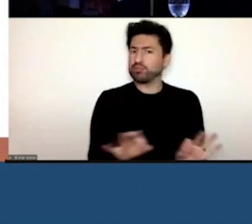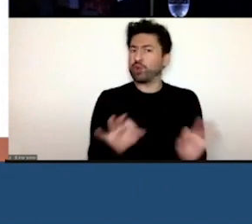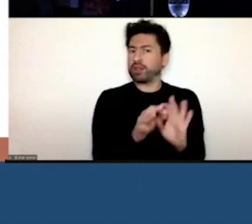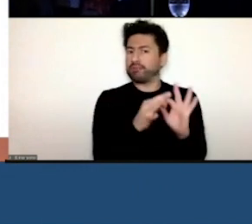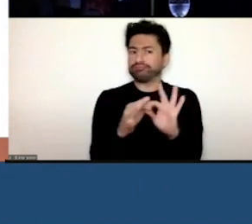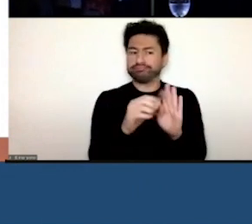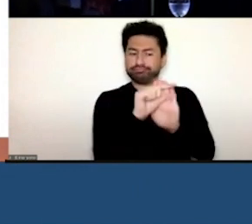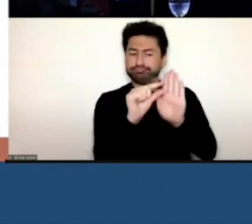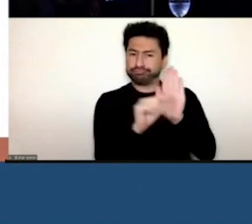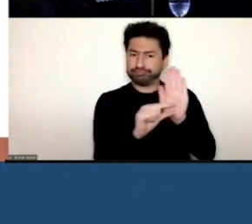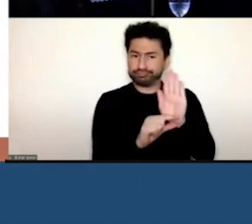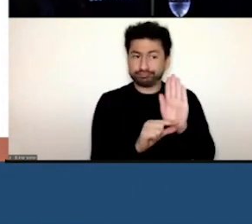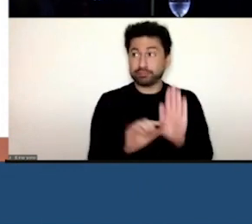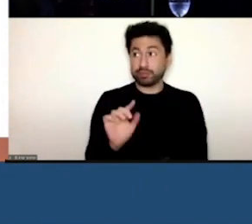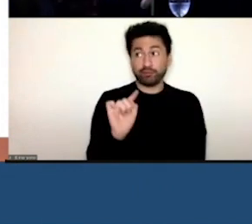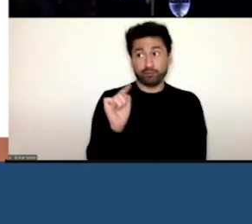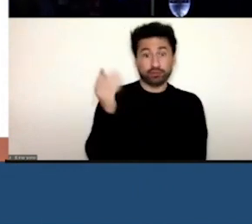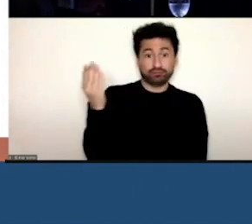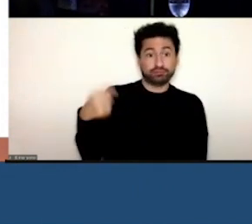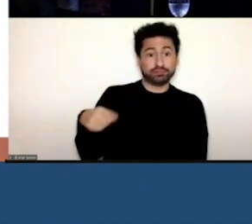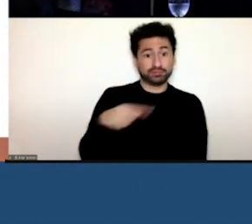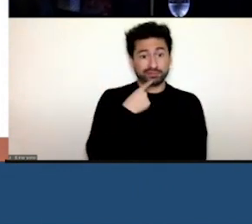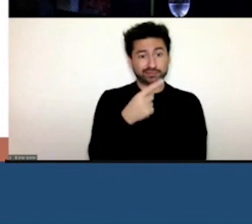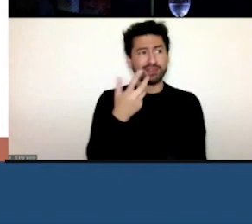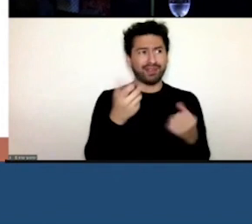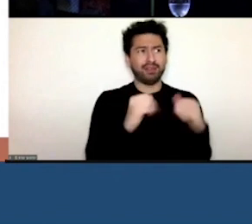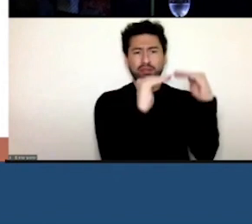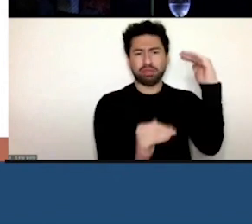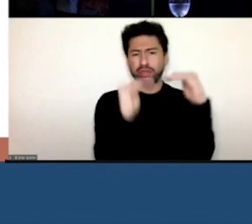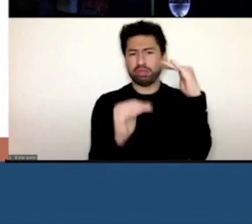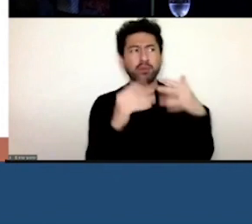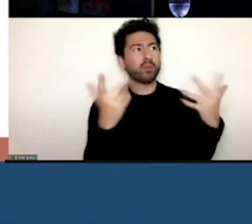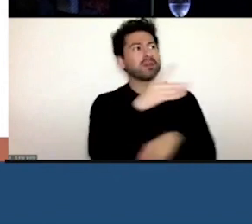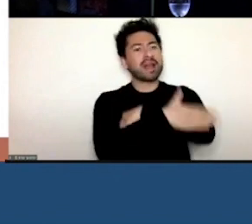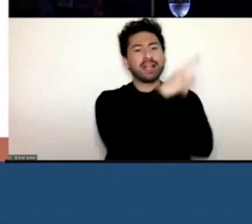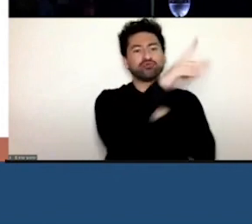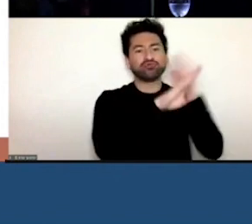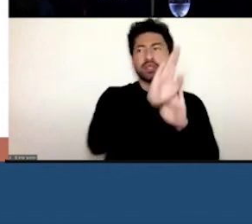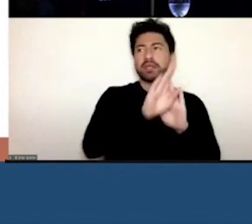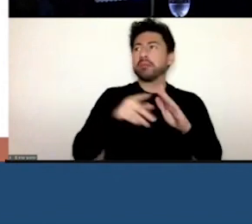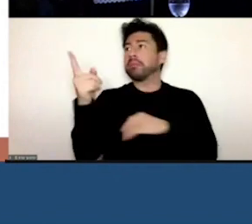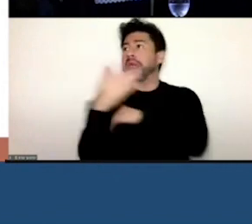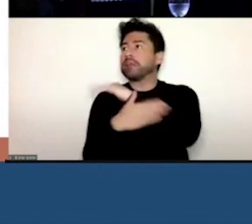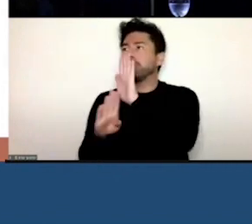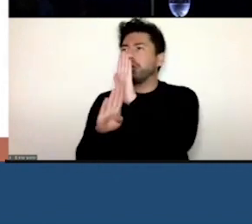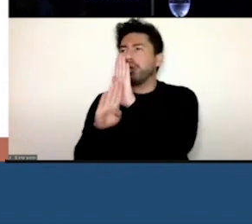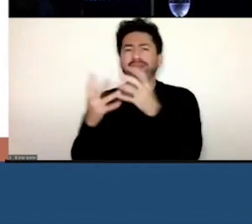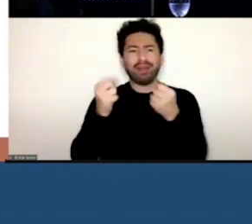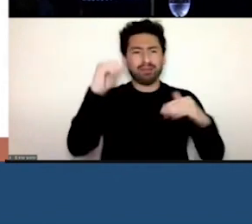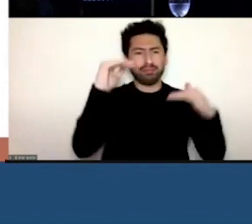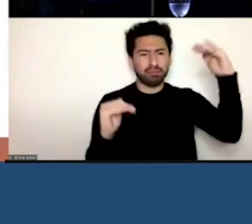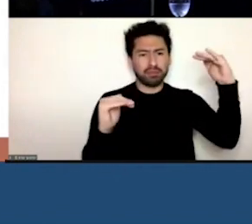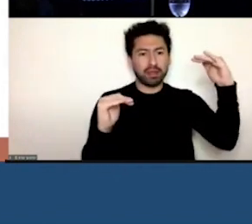that document? First and foremost, that you're seeing, as you said, Mr. President, that we see growing